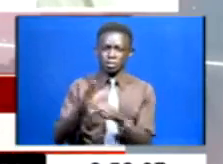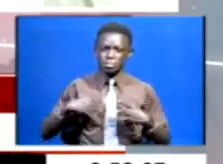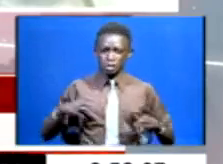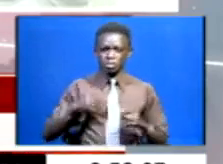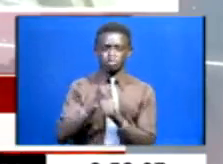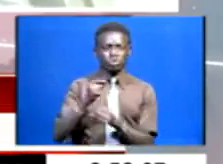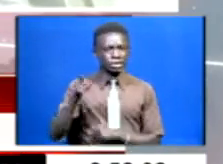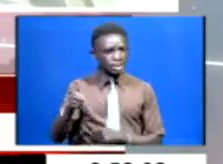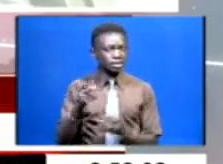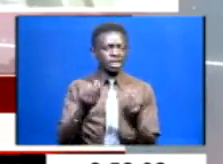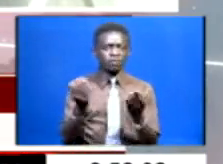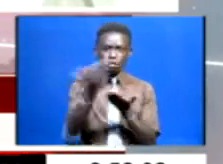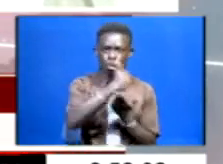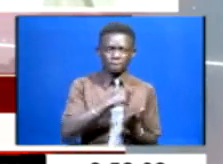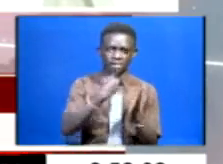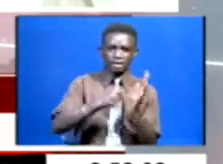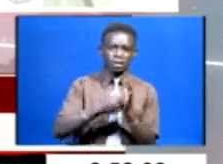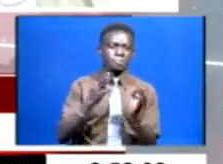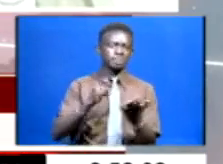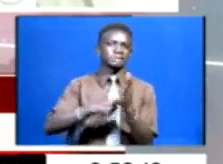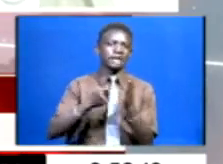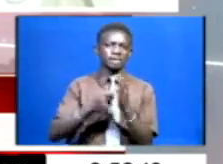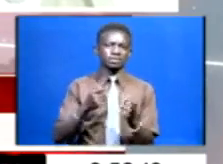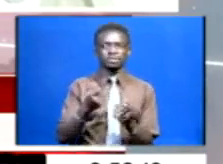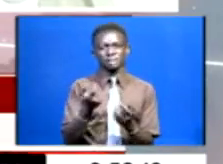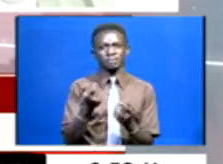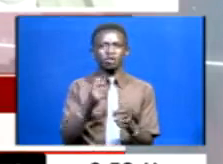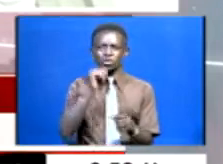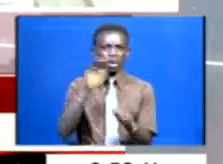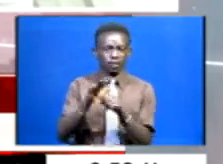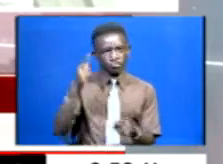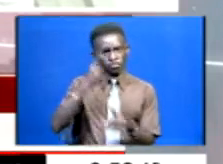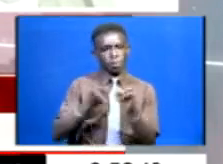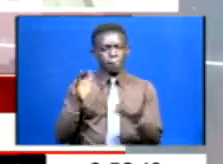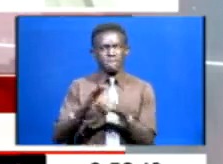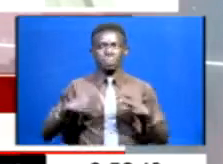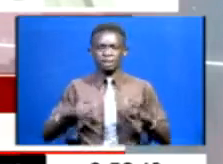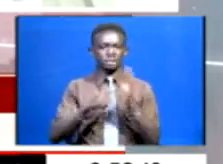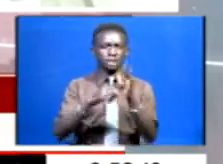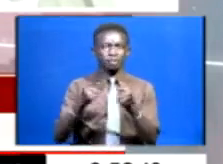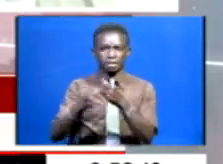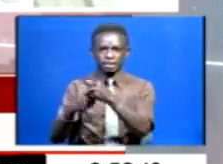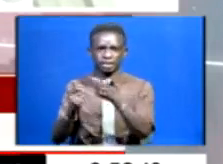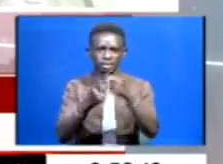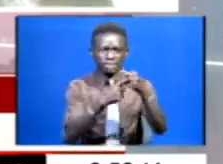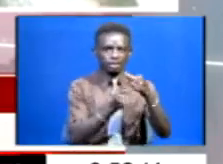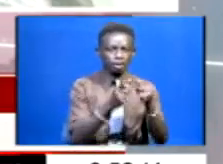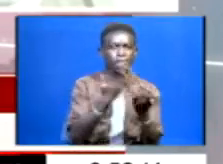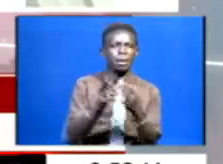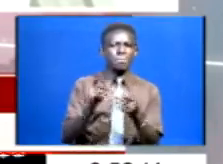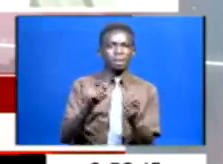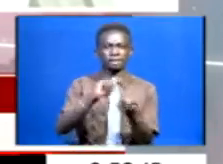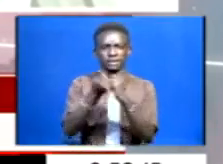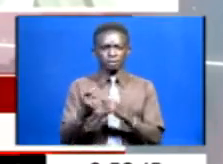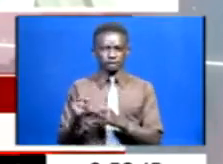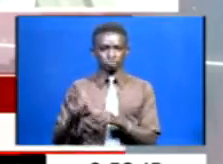there will be now mass tax from many people. Instead of maybe, let me assume 16 bob from each individual, you can say maybe 2 bob from each individual so that we have